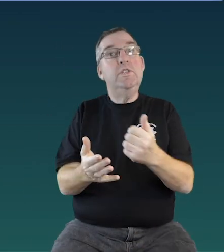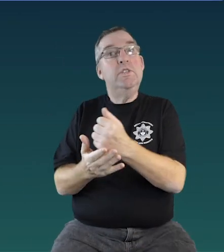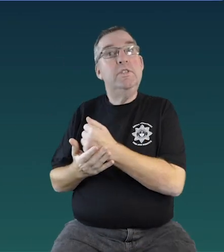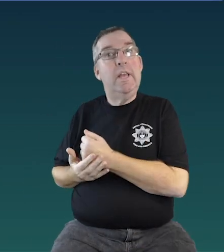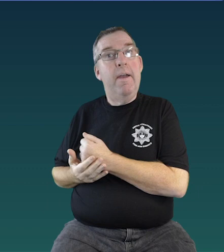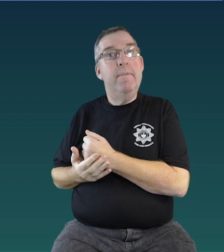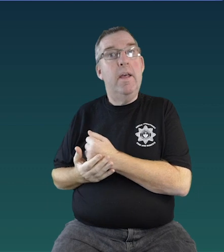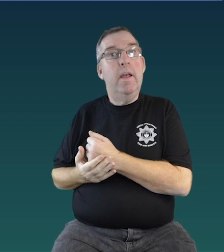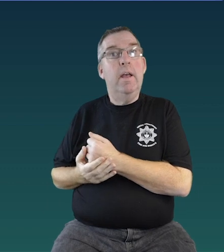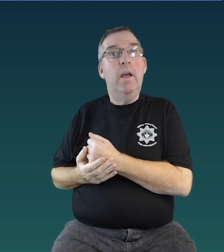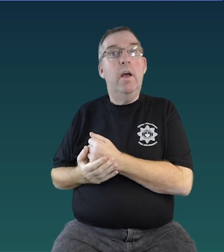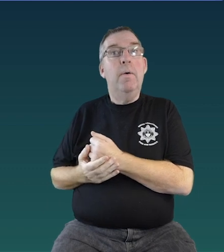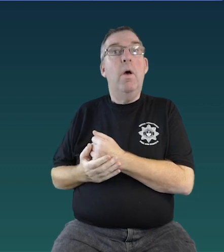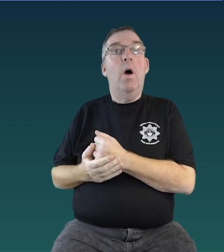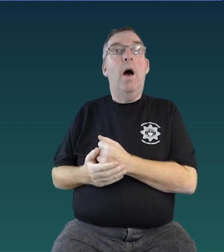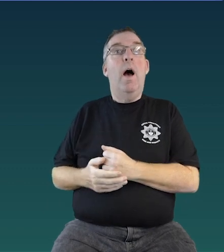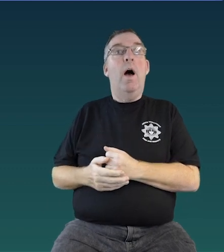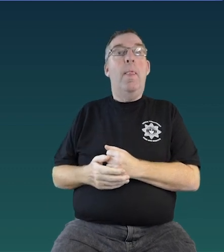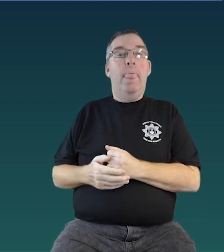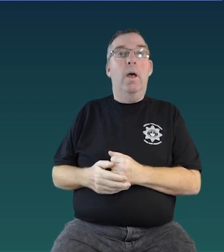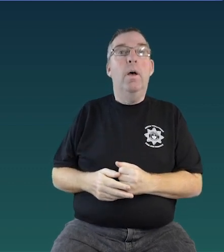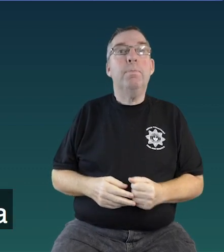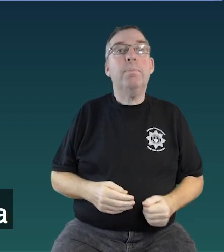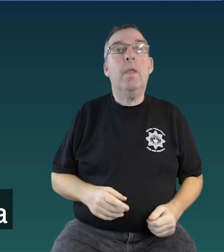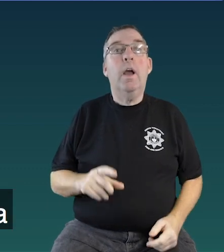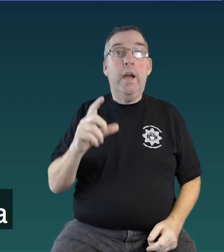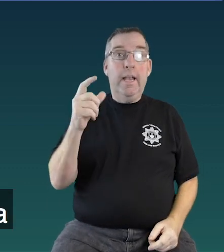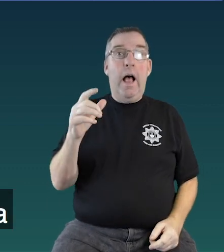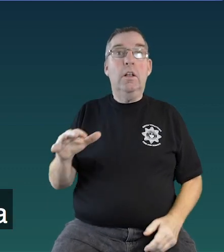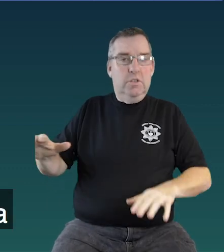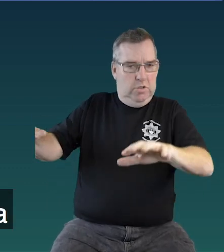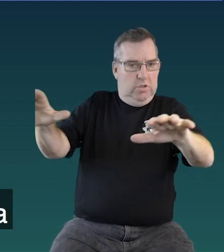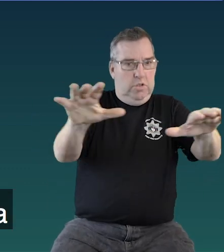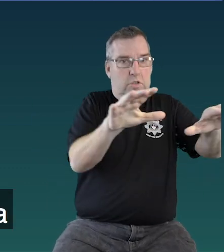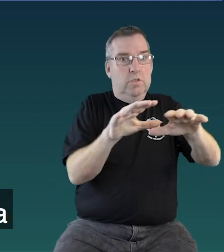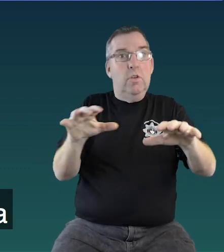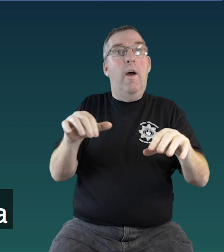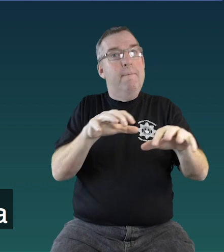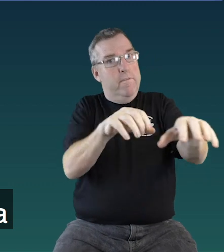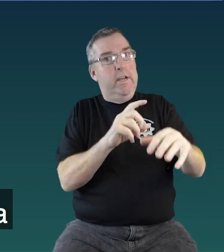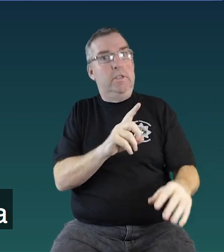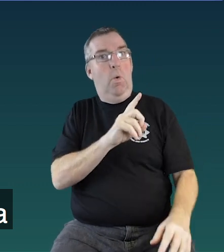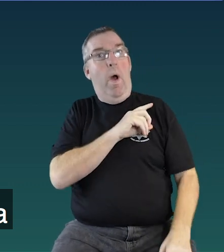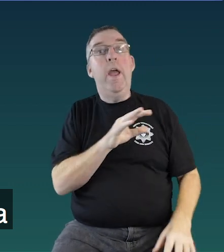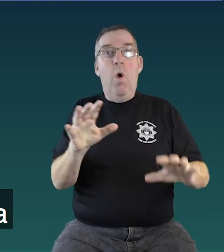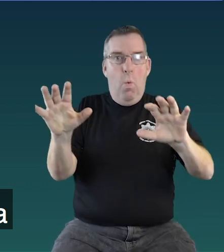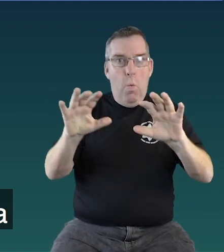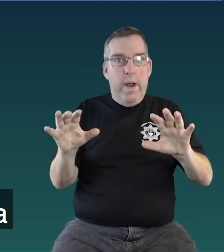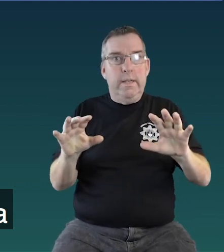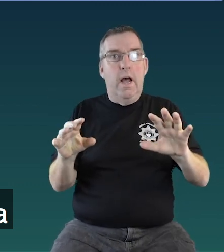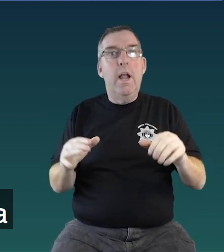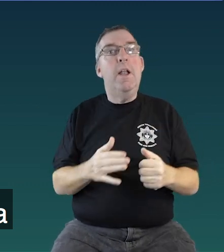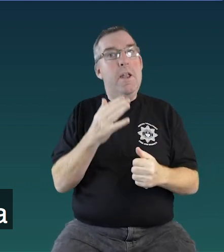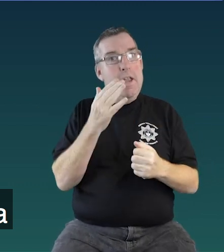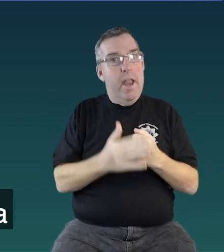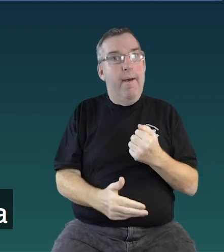As you know, in winter, when it gets extremely cold, rivers and ponds can freeze over. What you mustn't